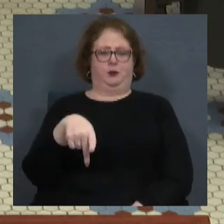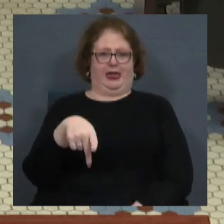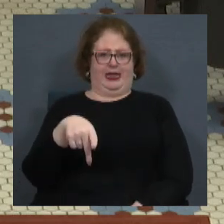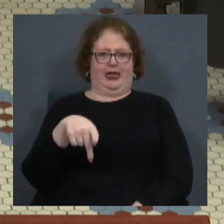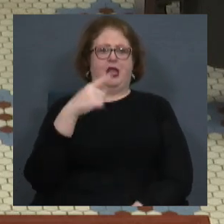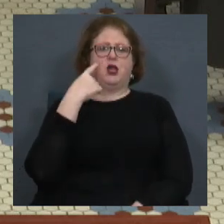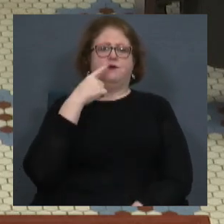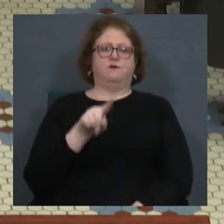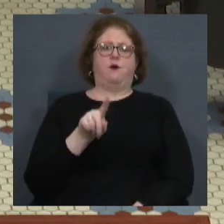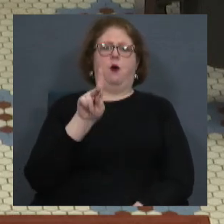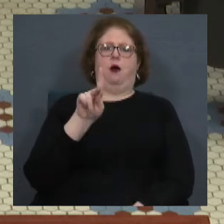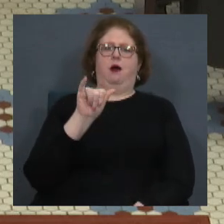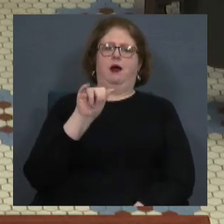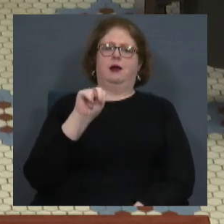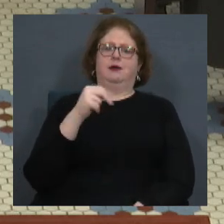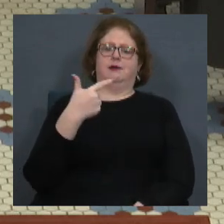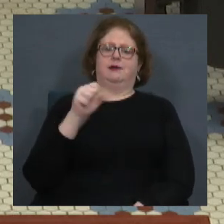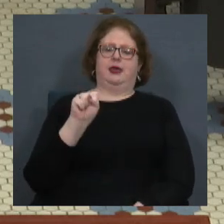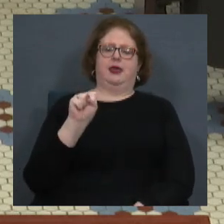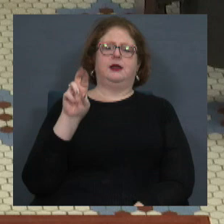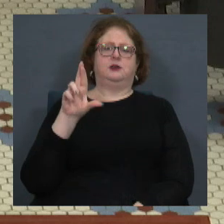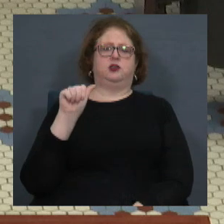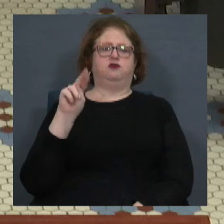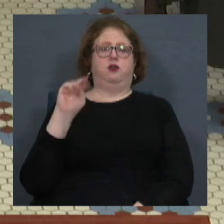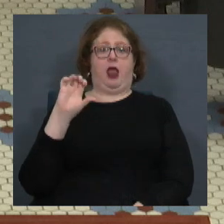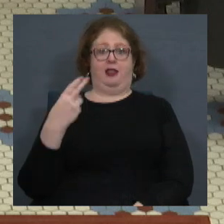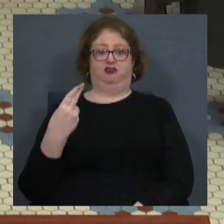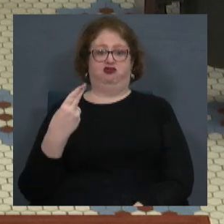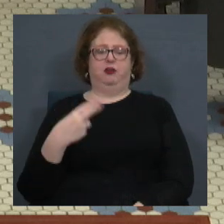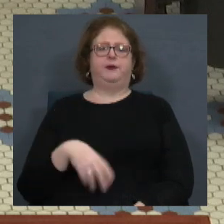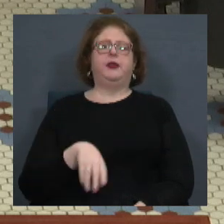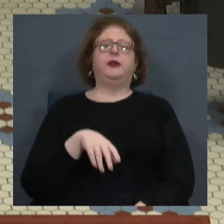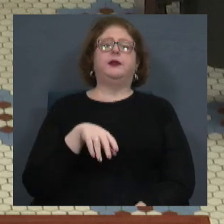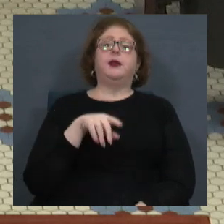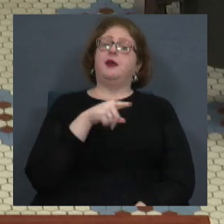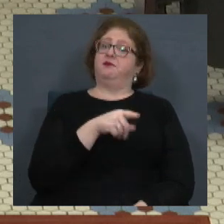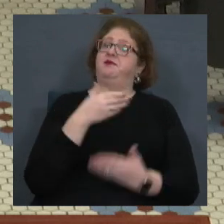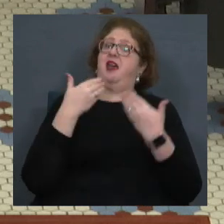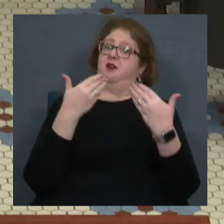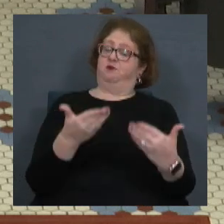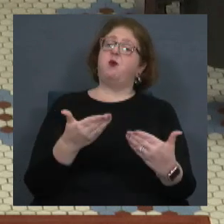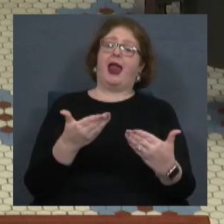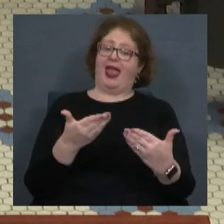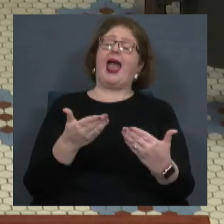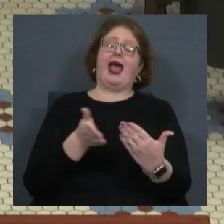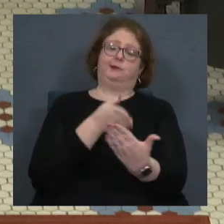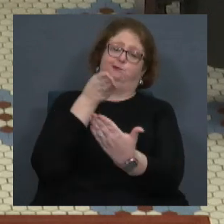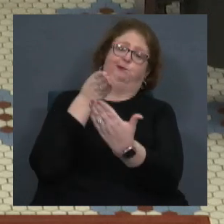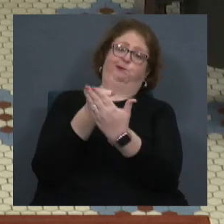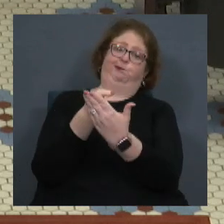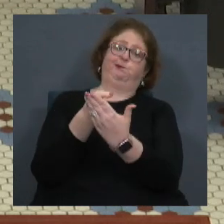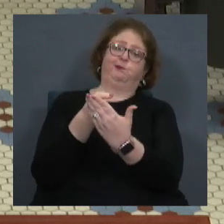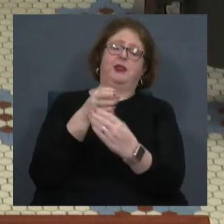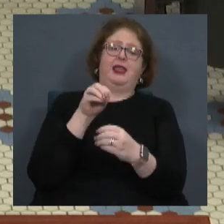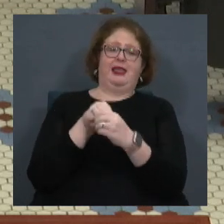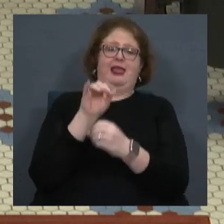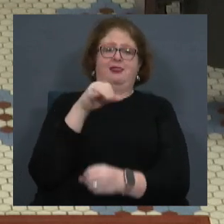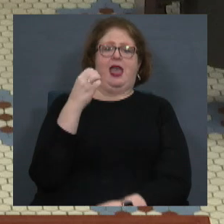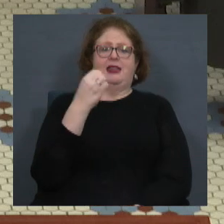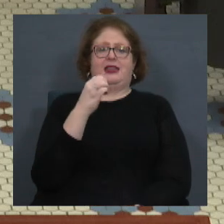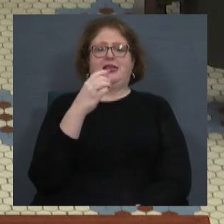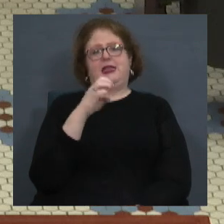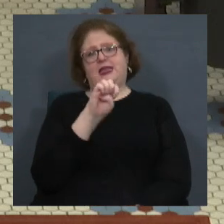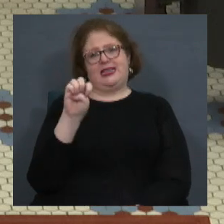to Kings Ranch. Kings Ranch went ahead and filed suit over in the Eastern District of Arkansas, where the court granted